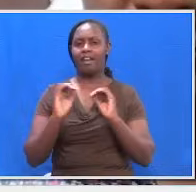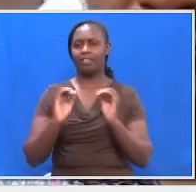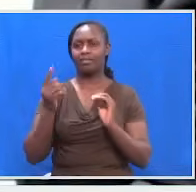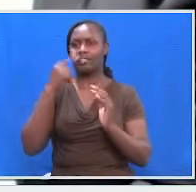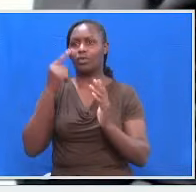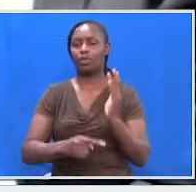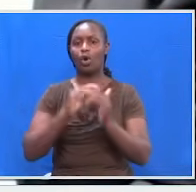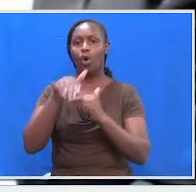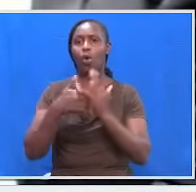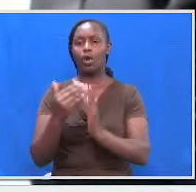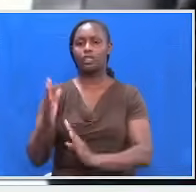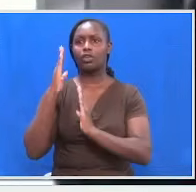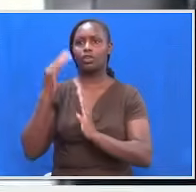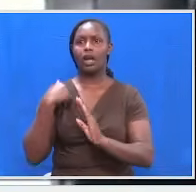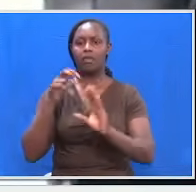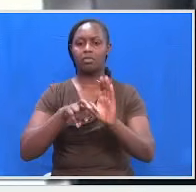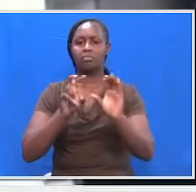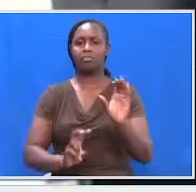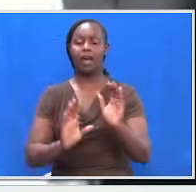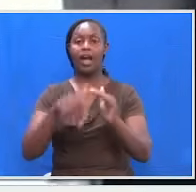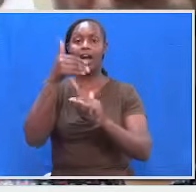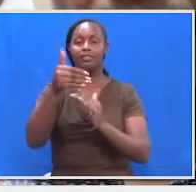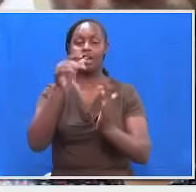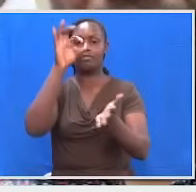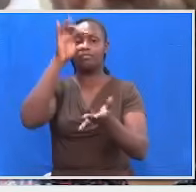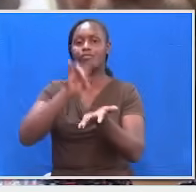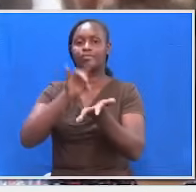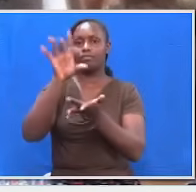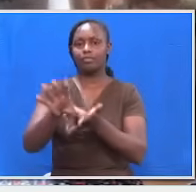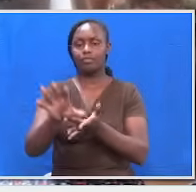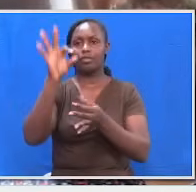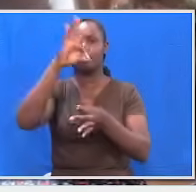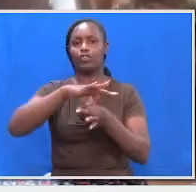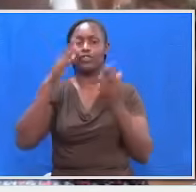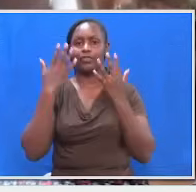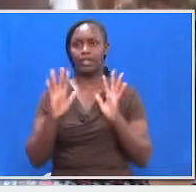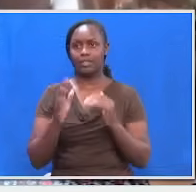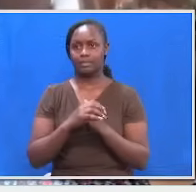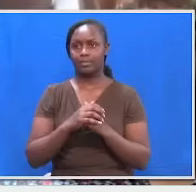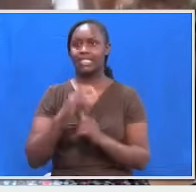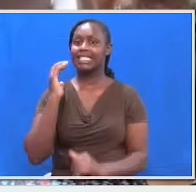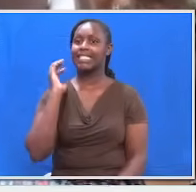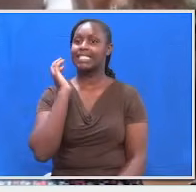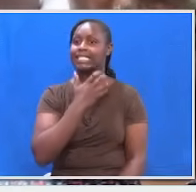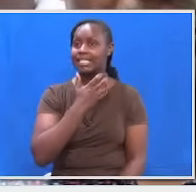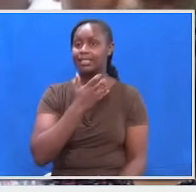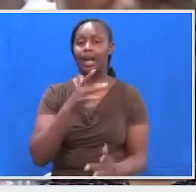usalama wameondolewa. Hii ni baada ya kura ya kumbandua ofisini. Rigathi Gachagua and his family feel very